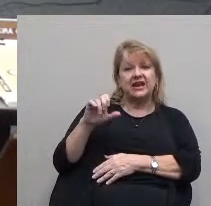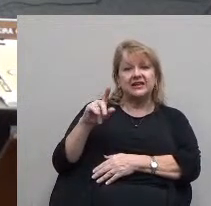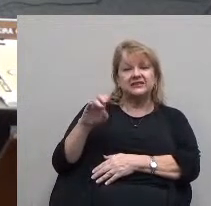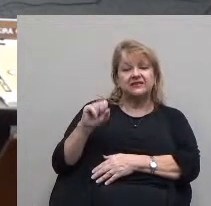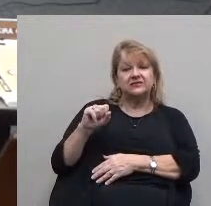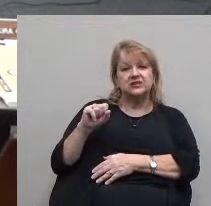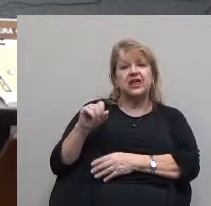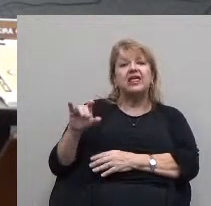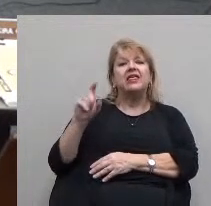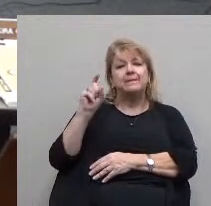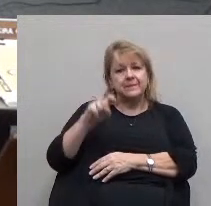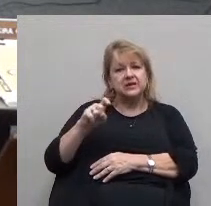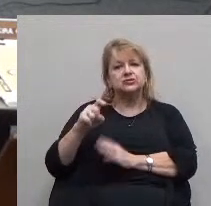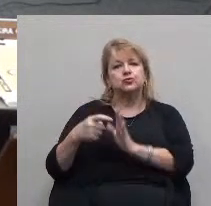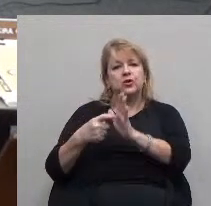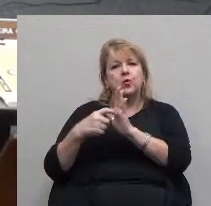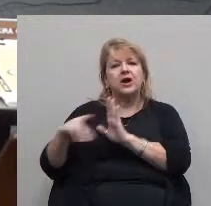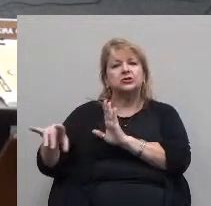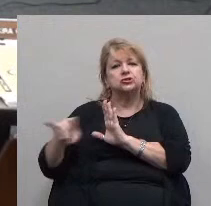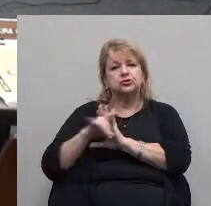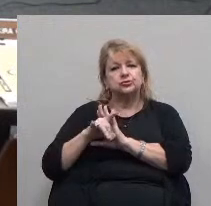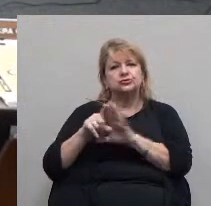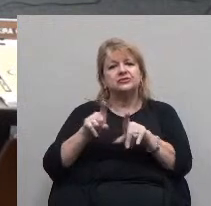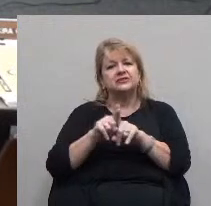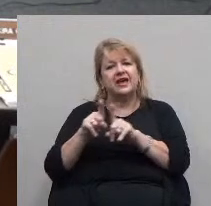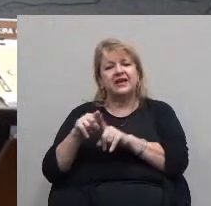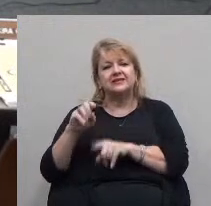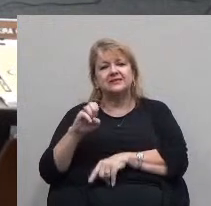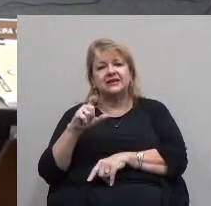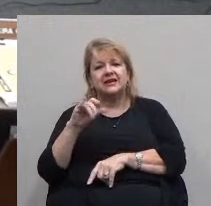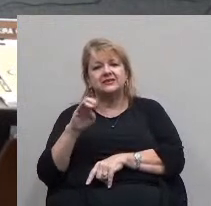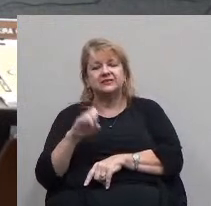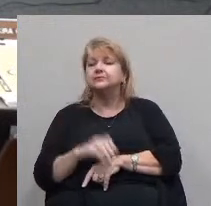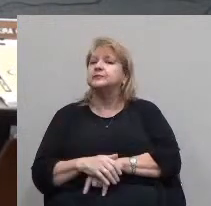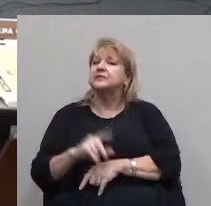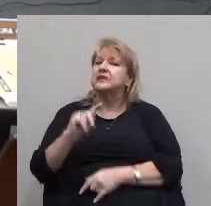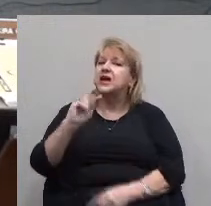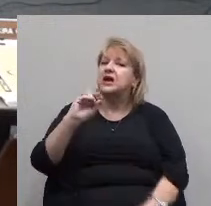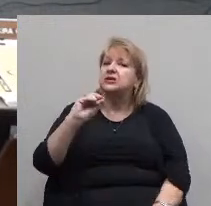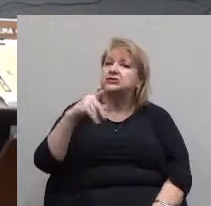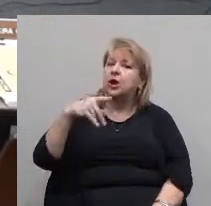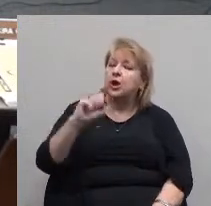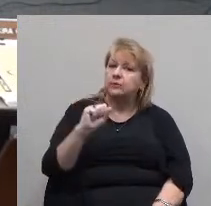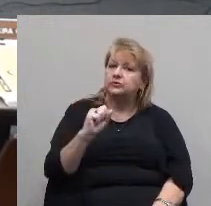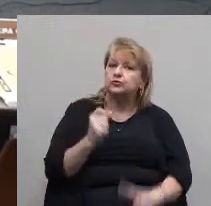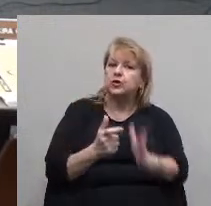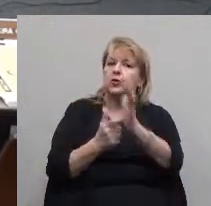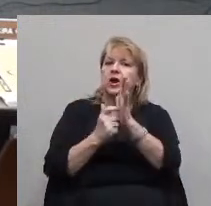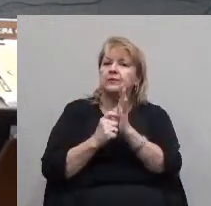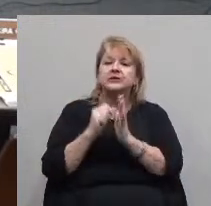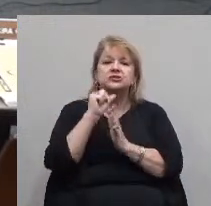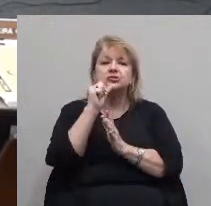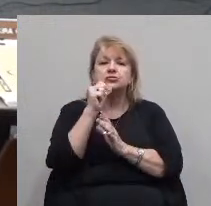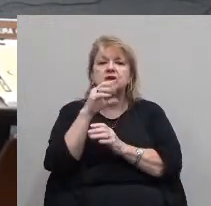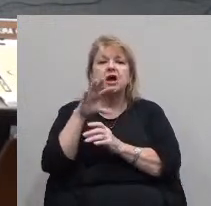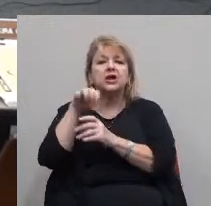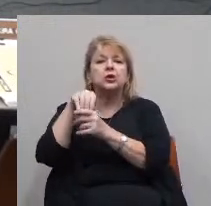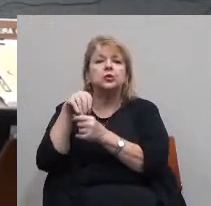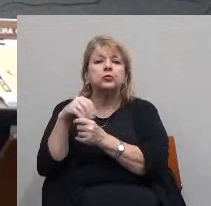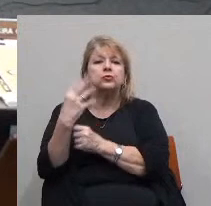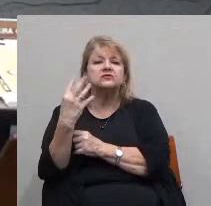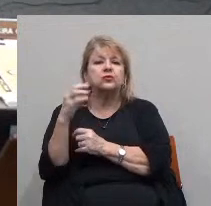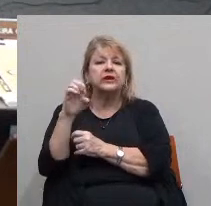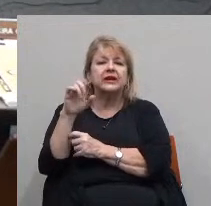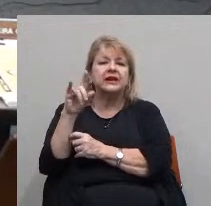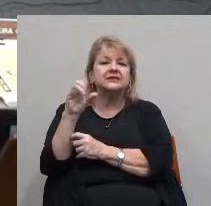they'll have to choose it as one of their electives. So the TOPS requirements do not take in consideration the 4 electives that